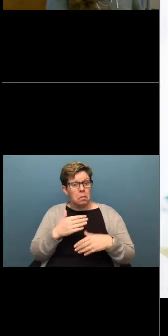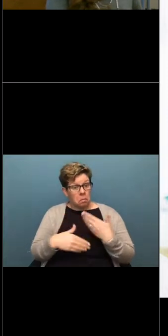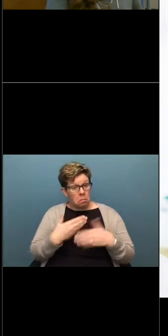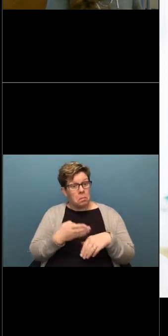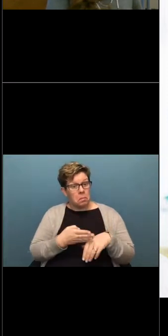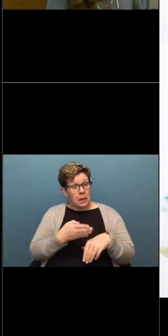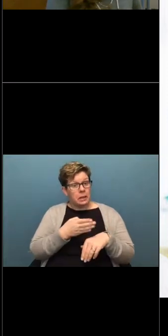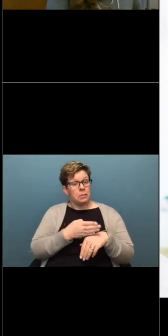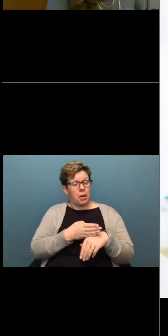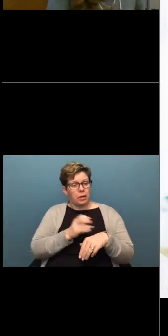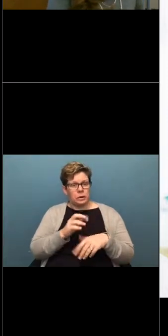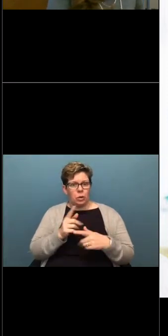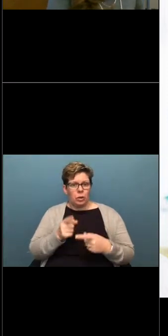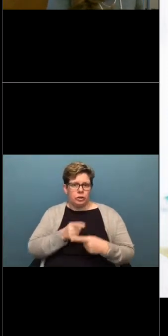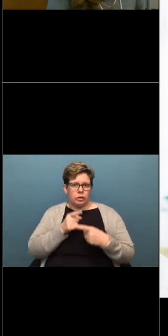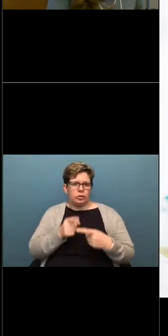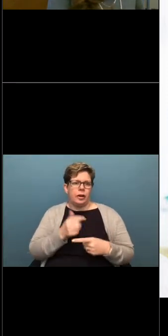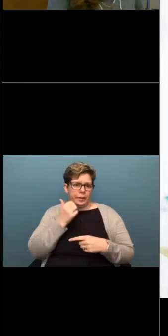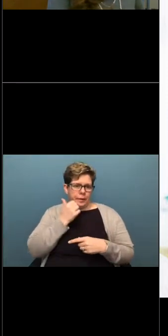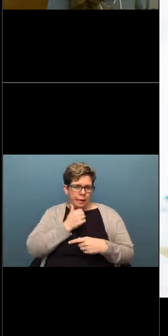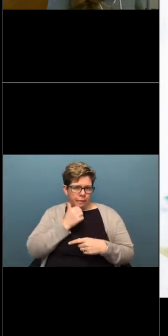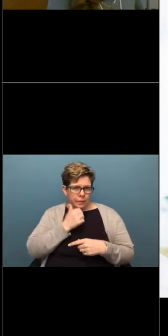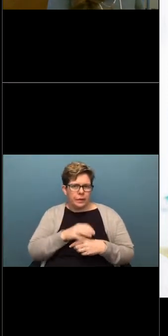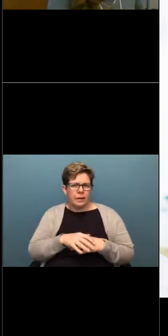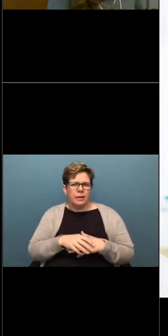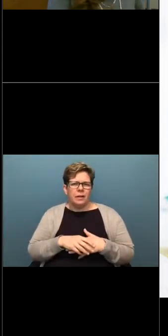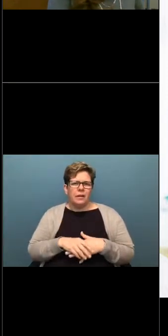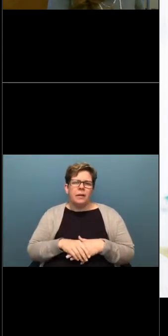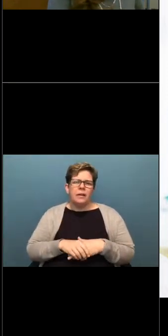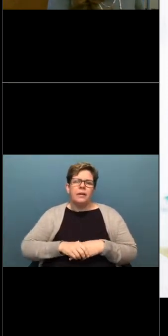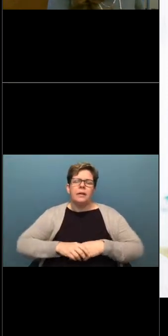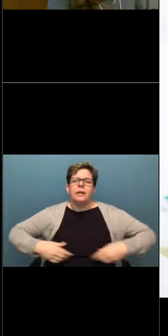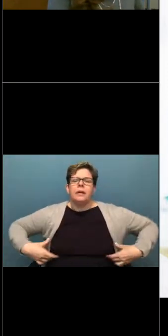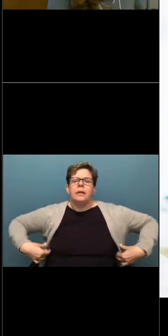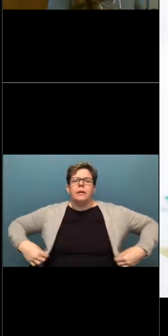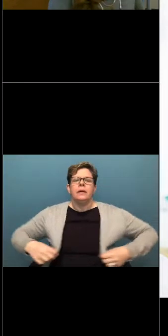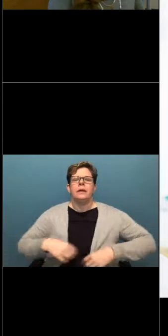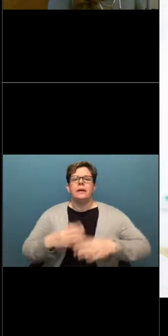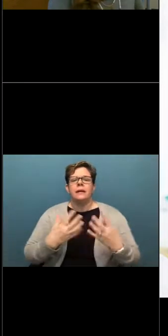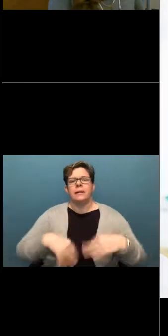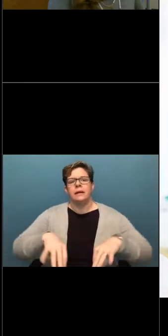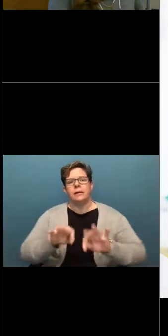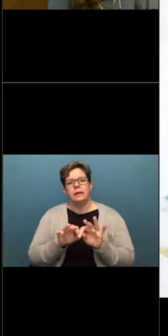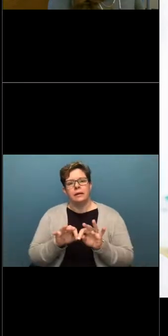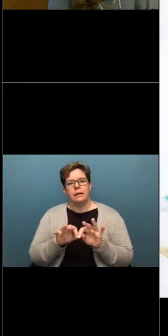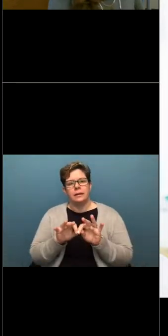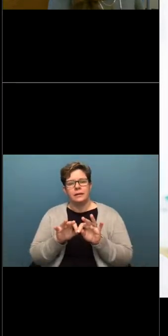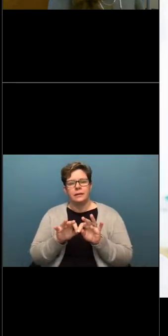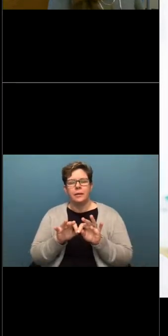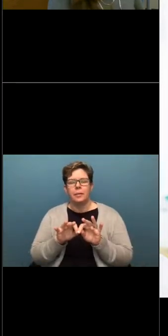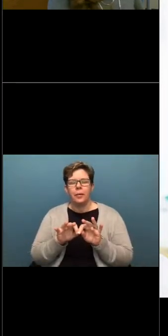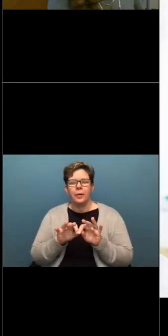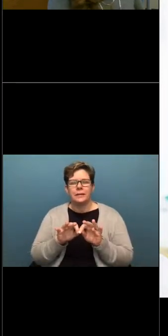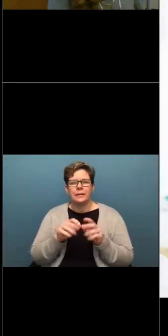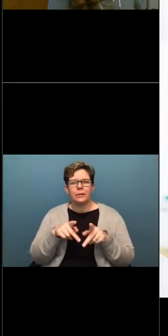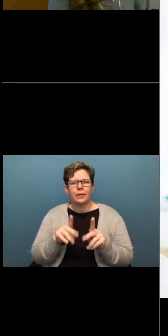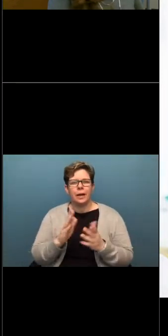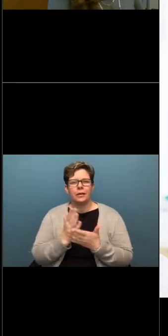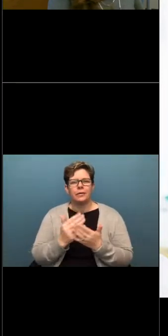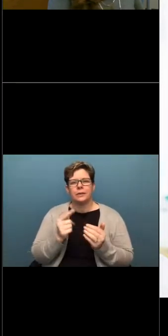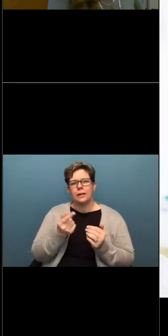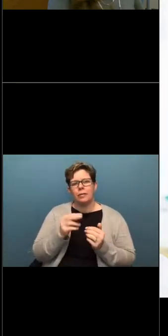progress, or you're struggling. I think it's also important to just mention to give yourself some grace here. It can take